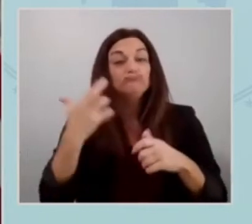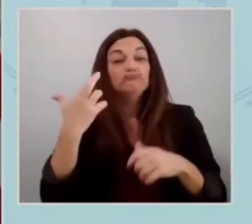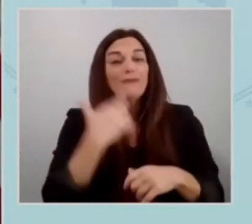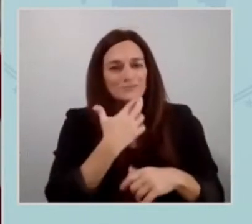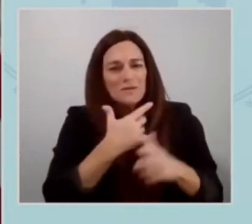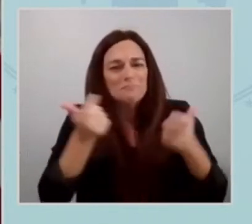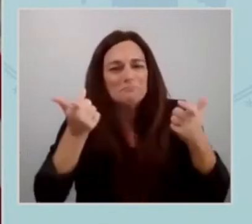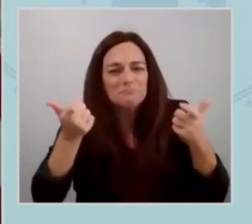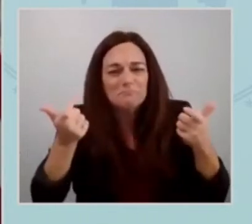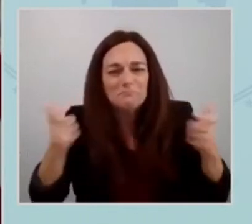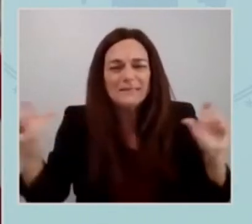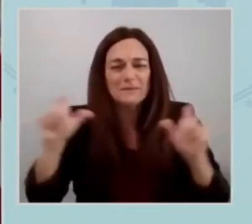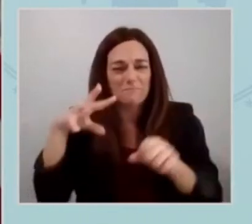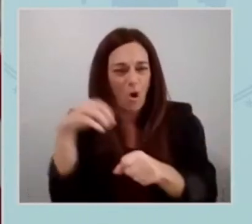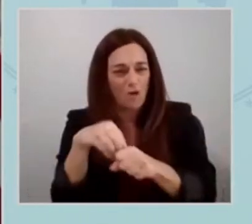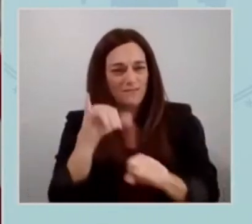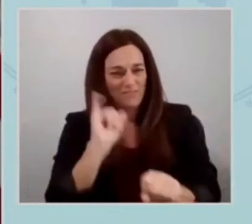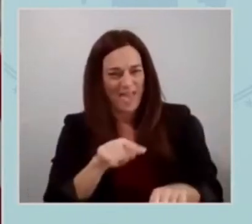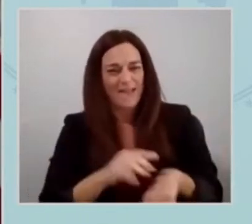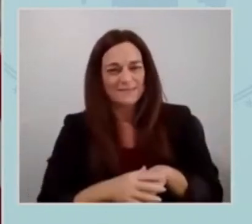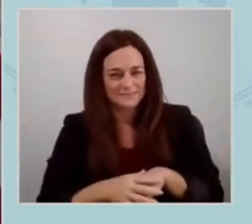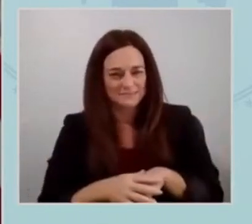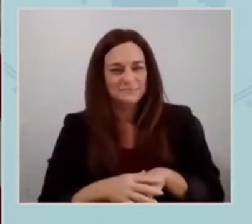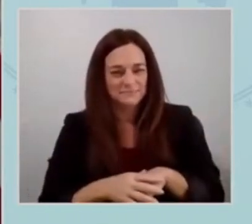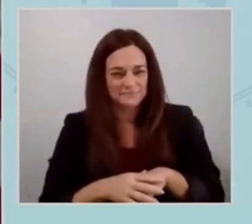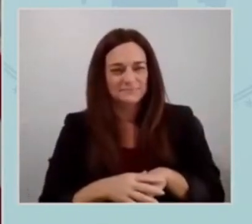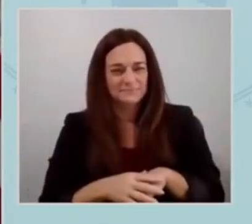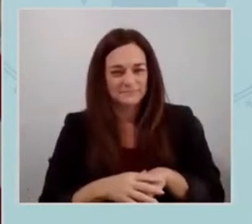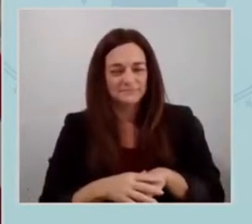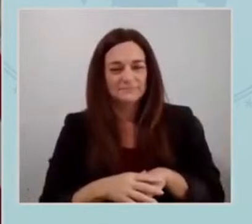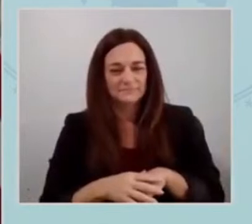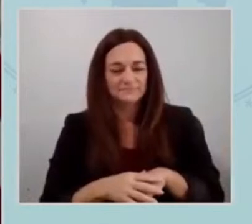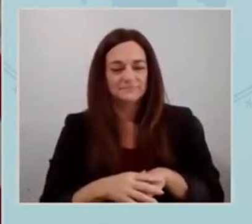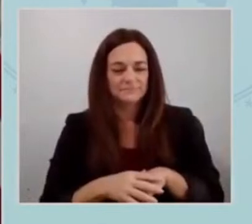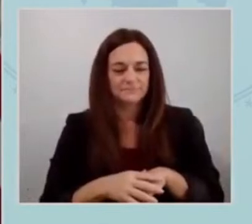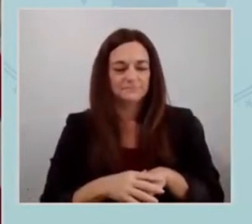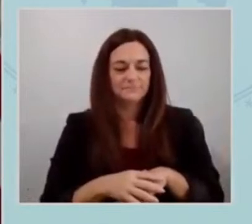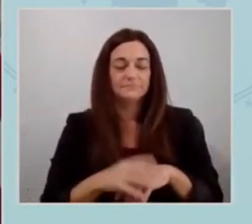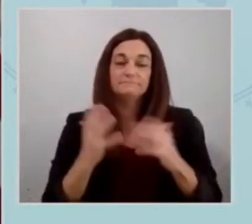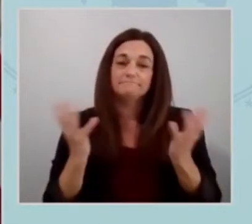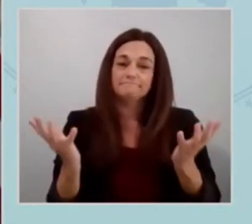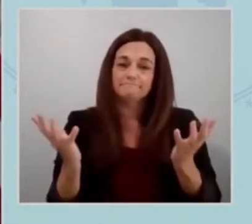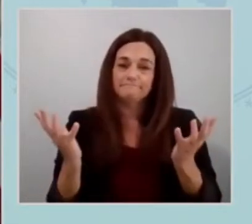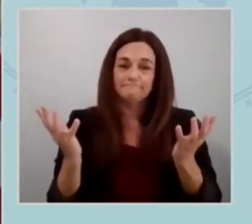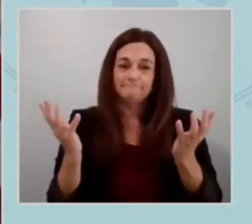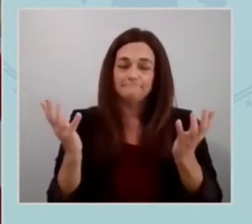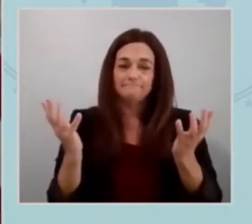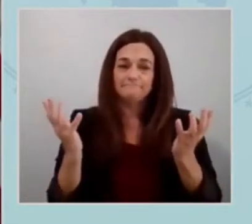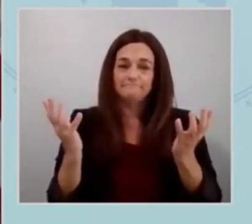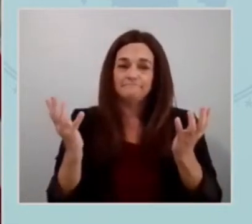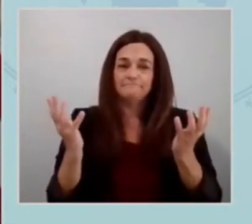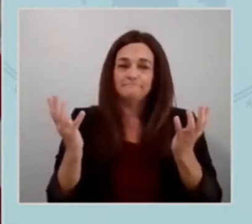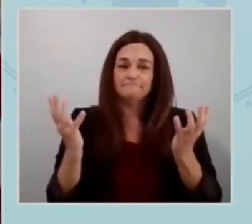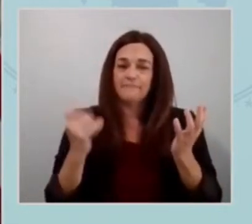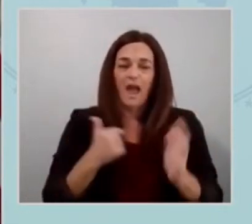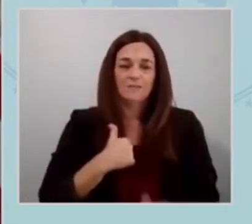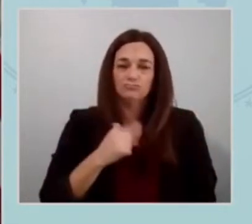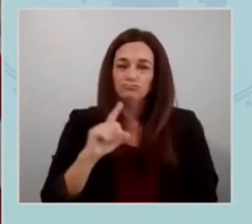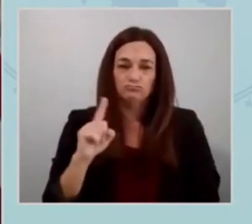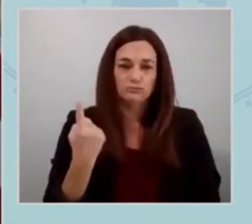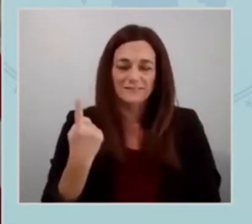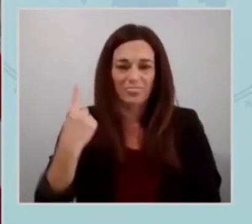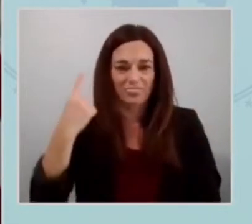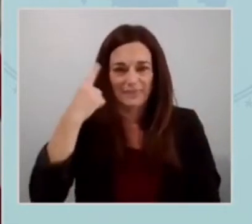economic engine of the country. And restaurants are a major part of that small business. A major part of that small